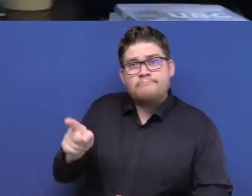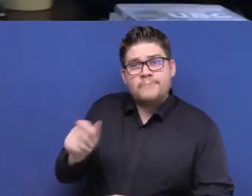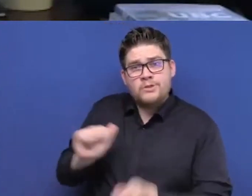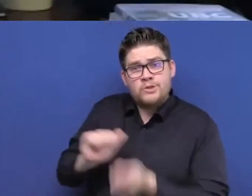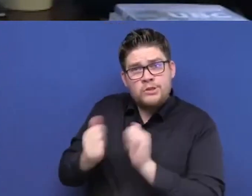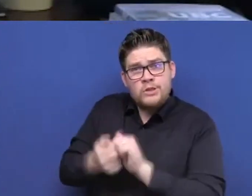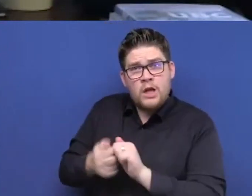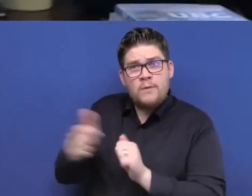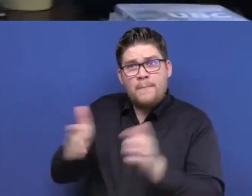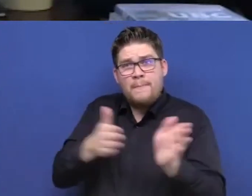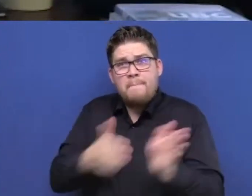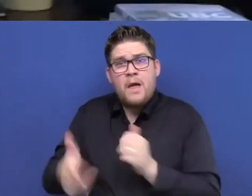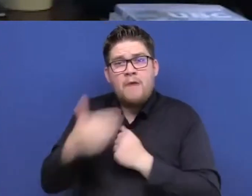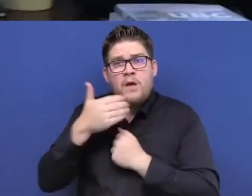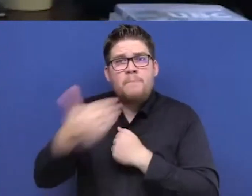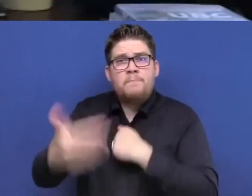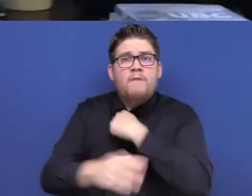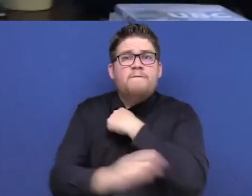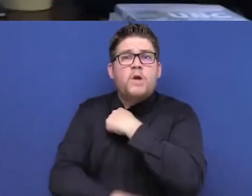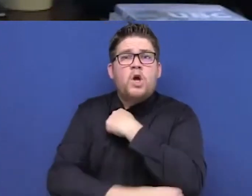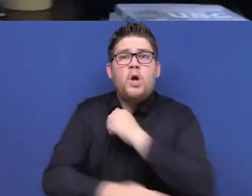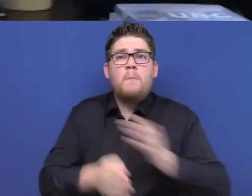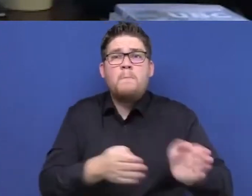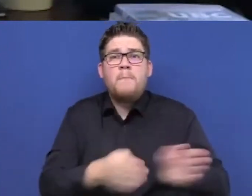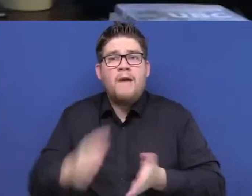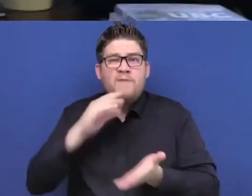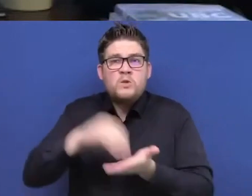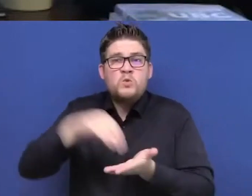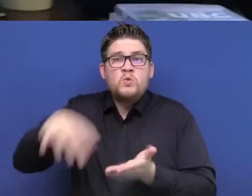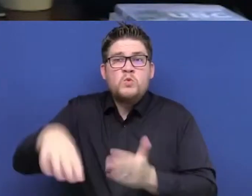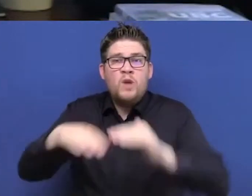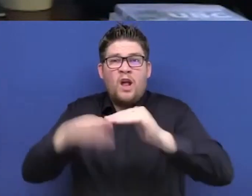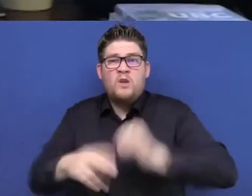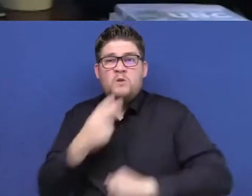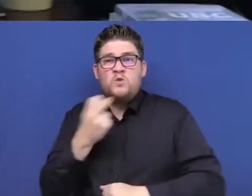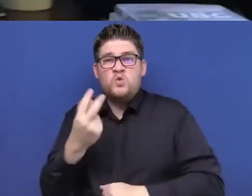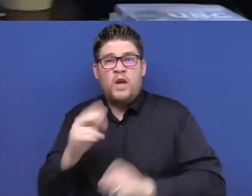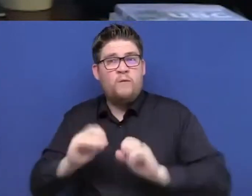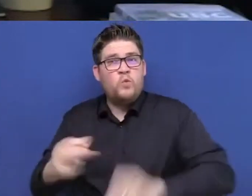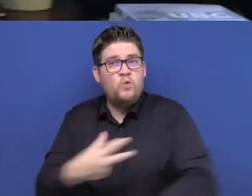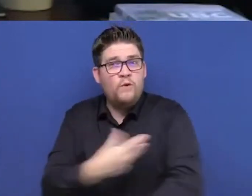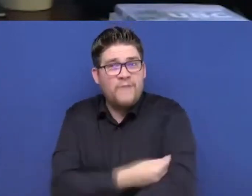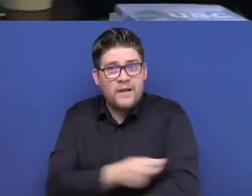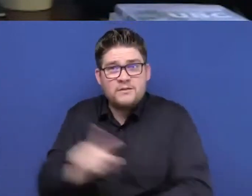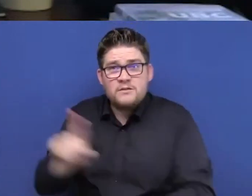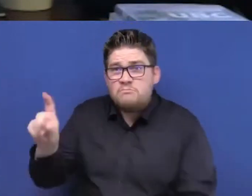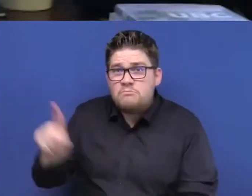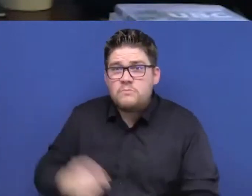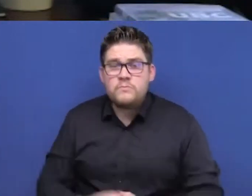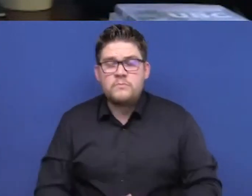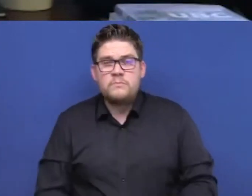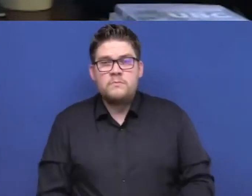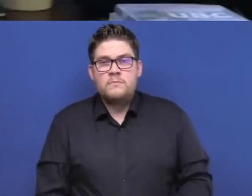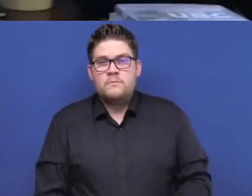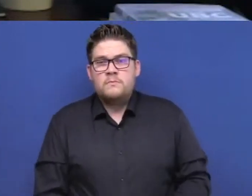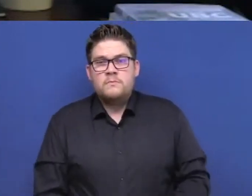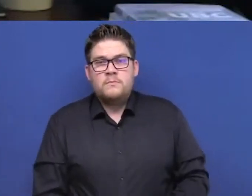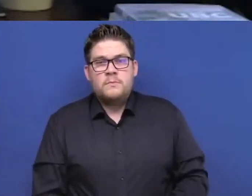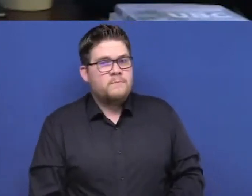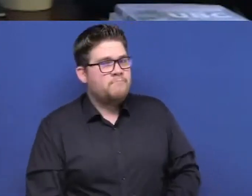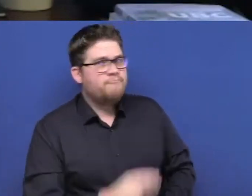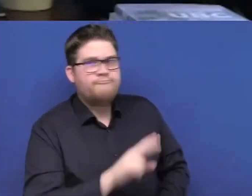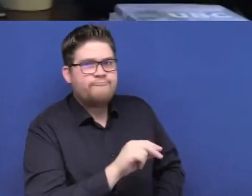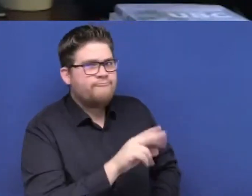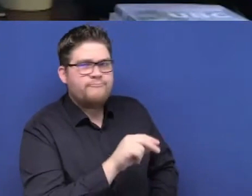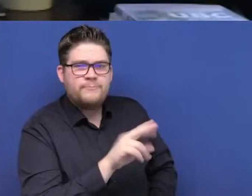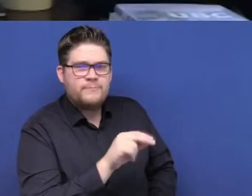And obviously we're continuing to work with our provincial committee on what are the things that we need to have in place to make the school year as